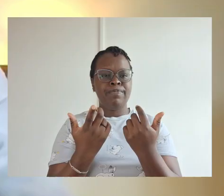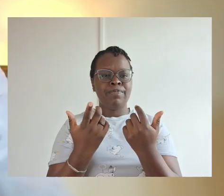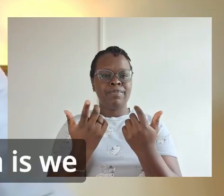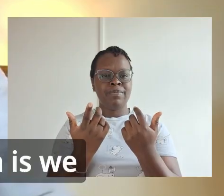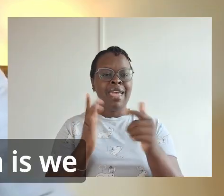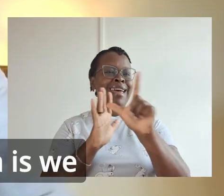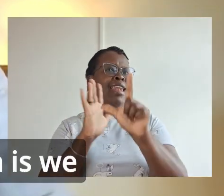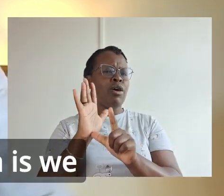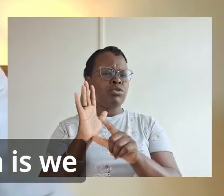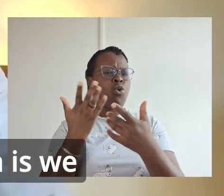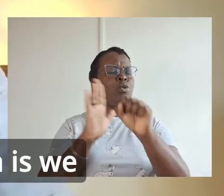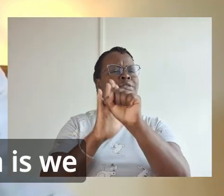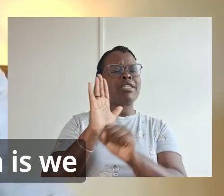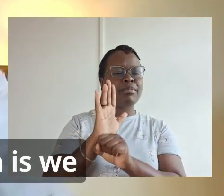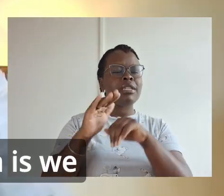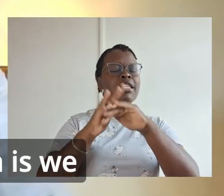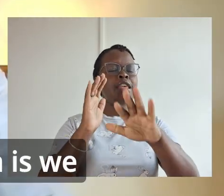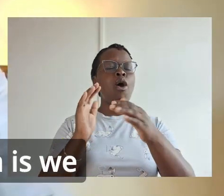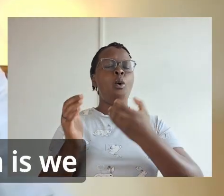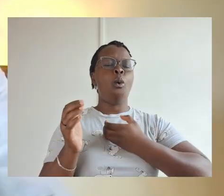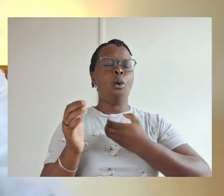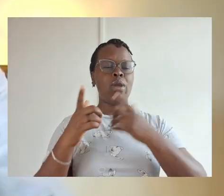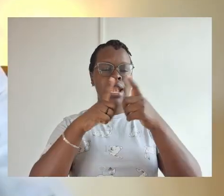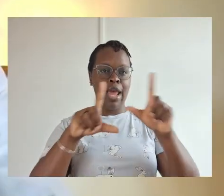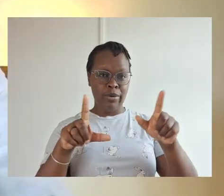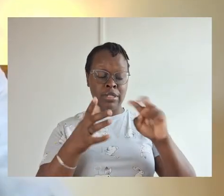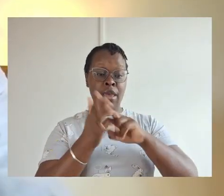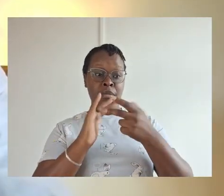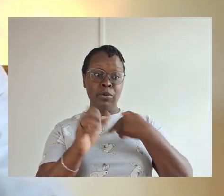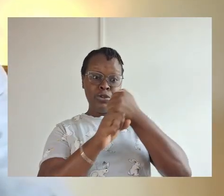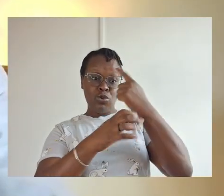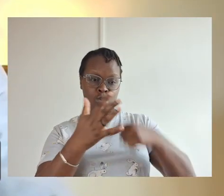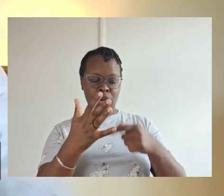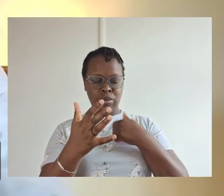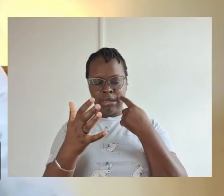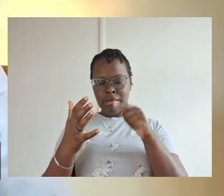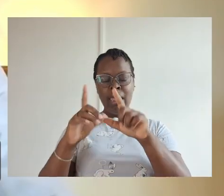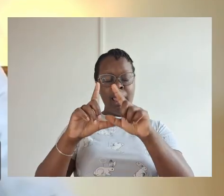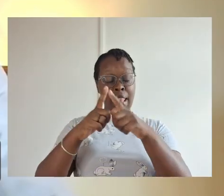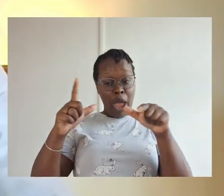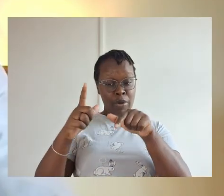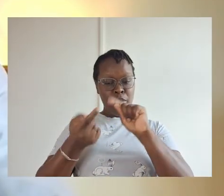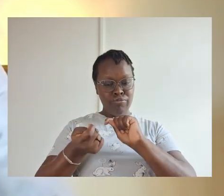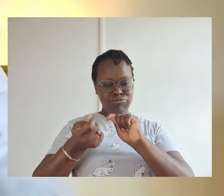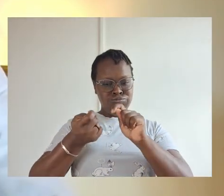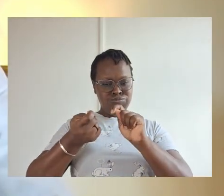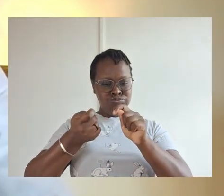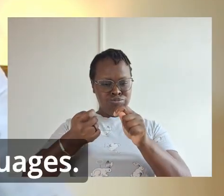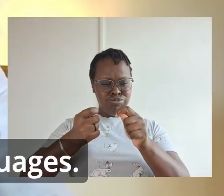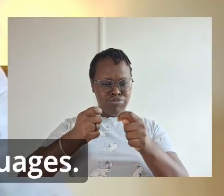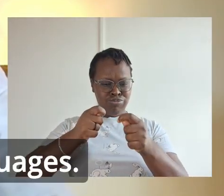them. So what we have done as M-Lugha is we try to translate the curriculum into a language that they